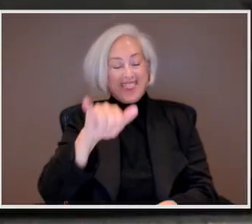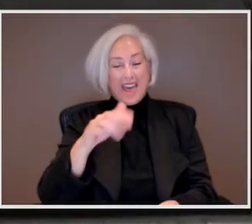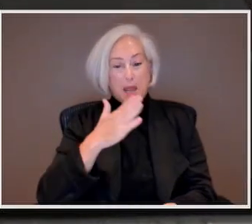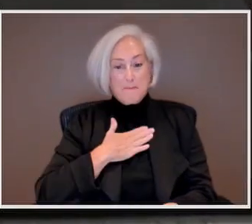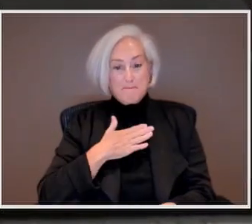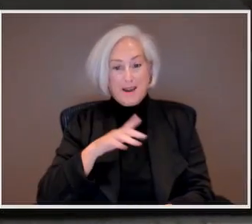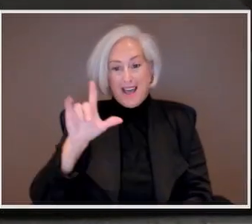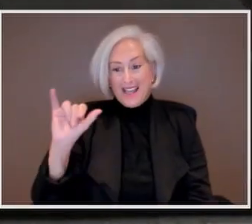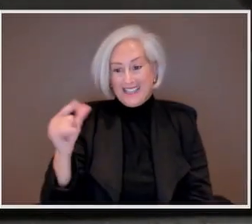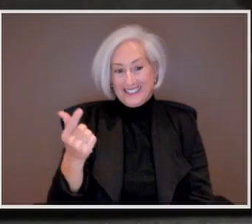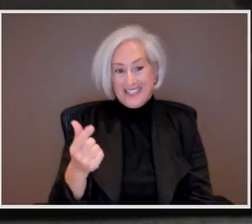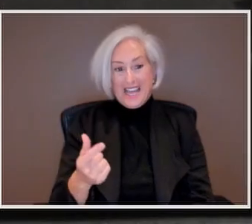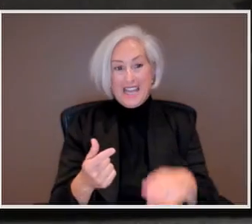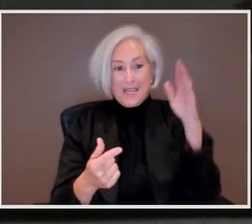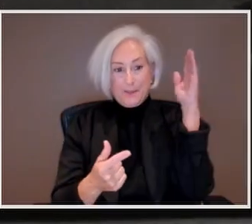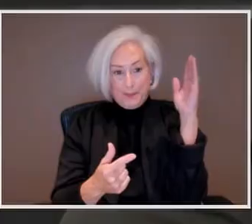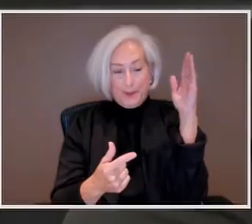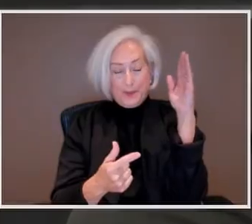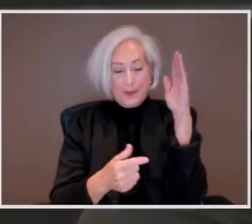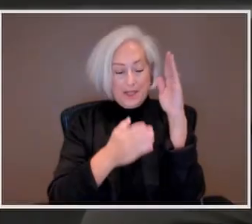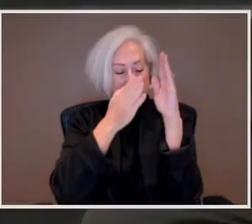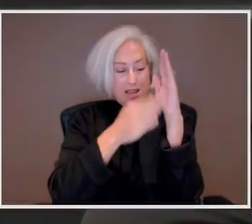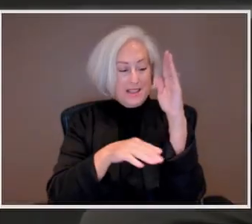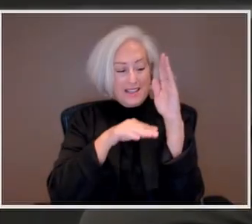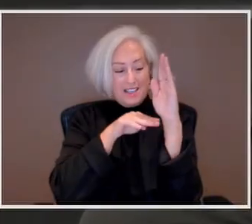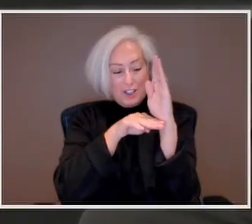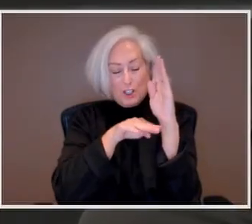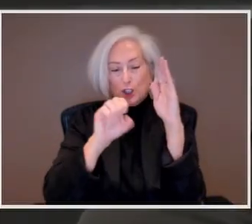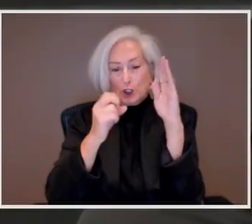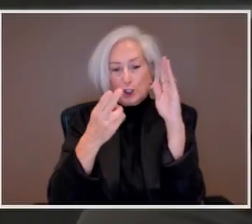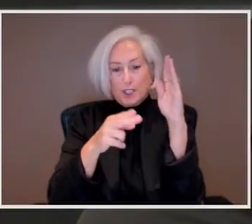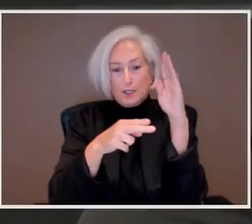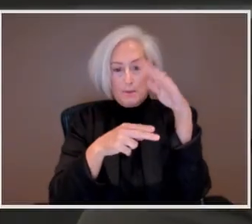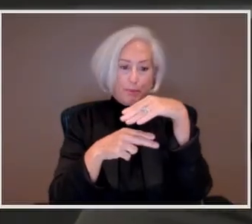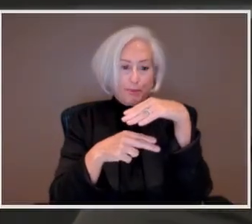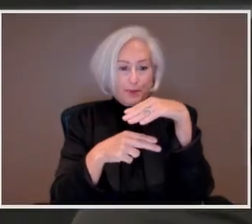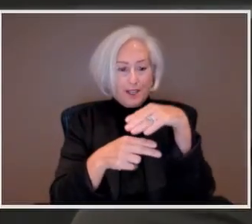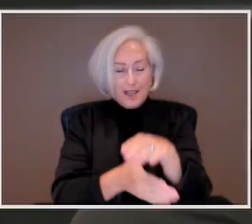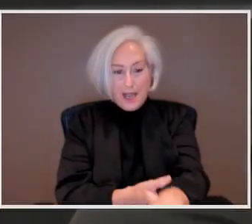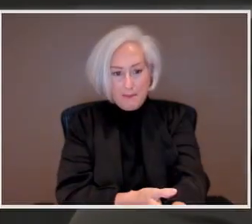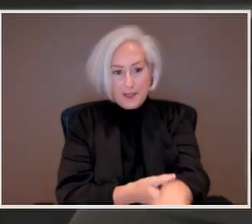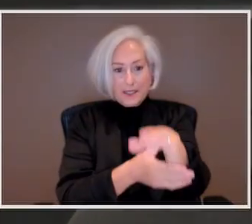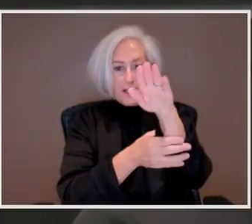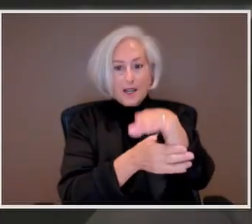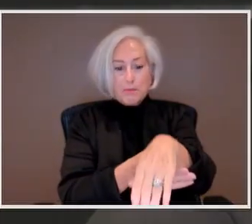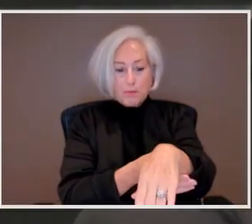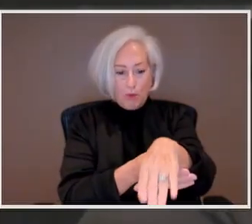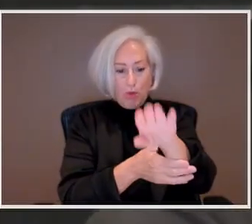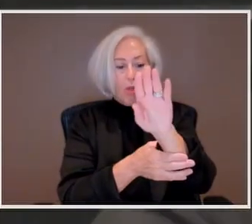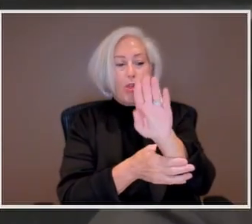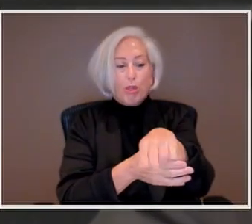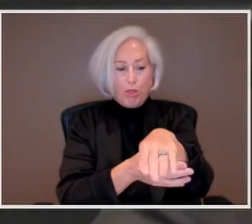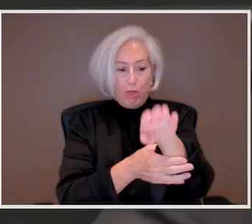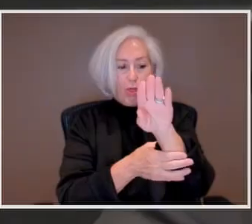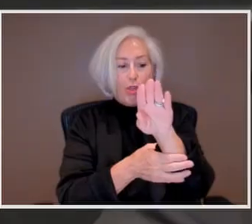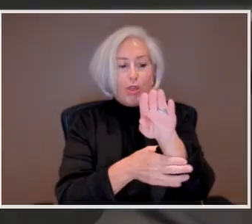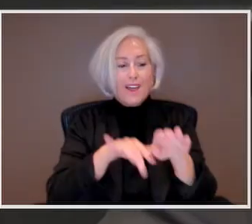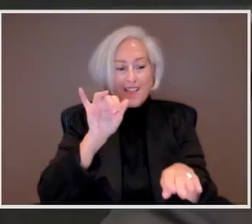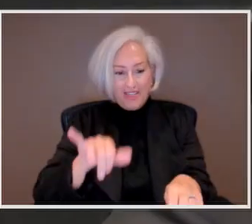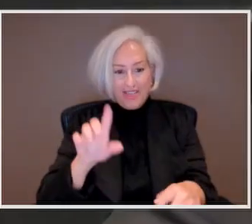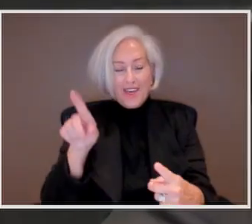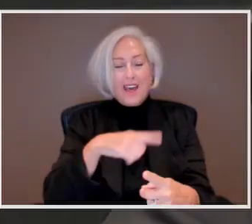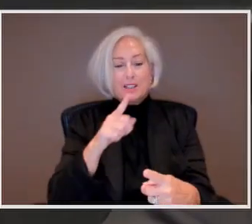middle of my shin right here was like that. I picked it up and I watched it go semi back into place, and that's when I got